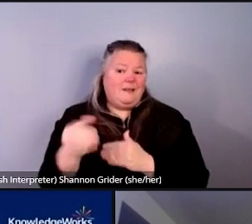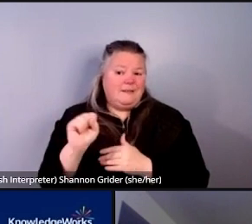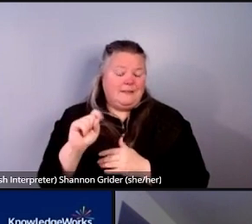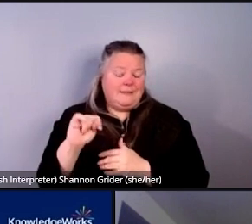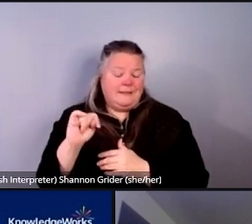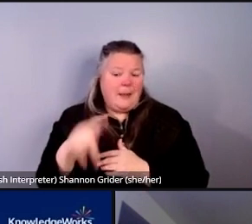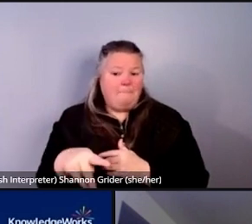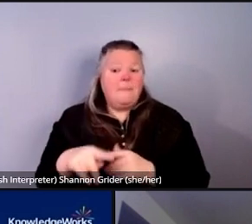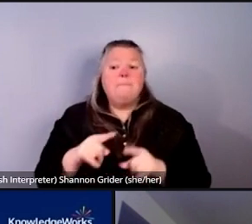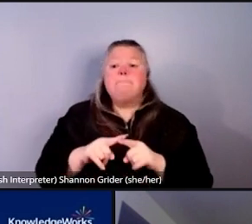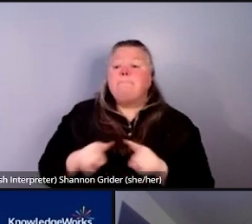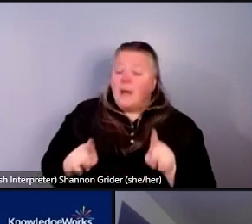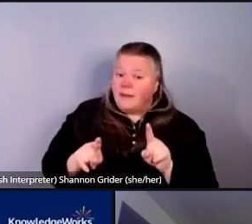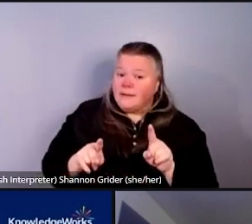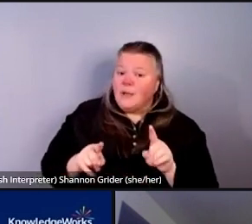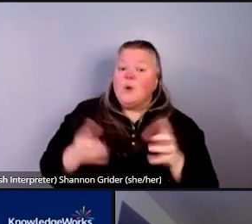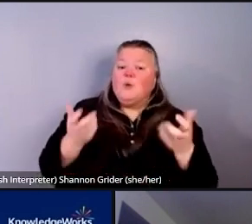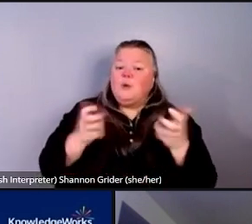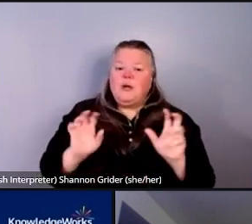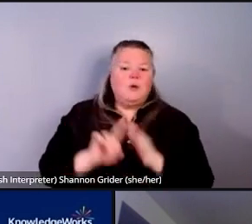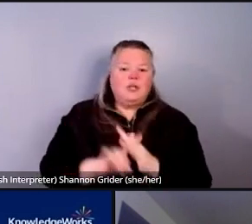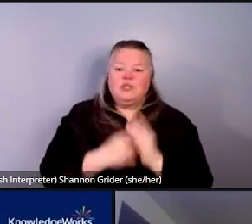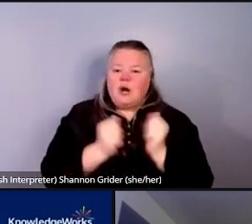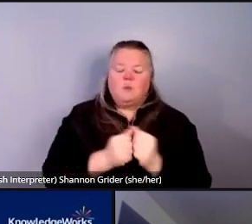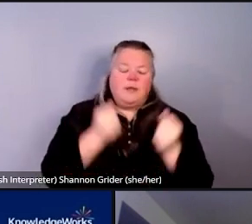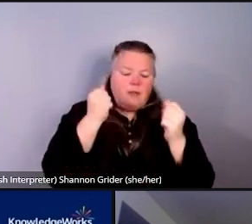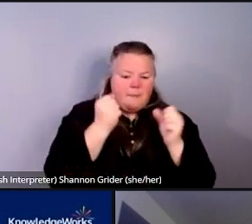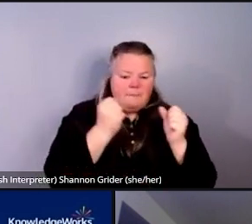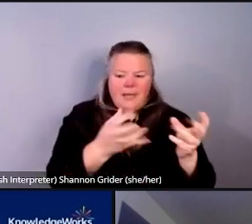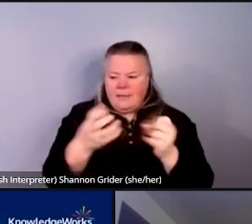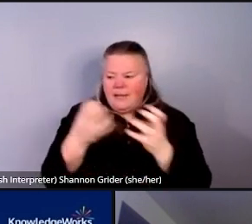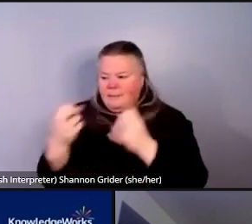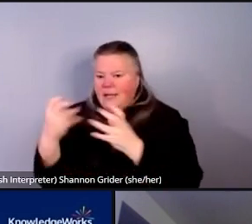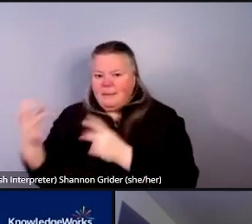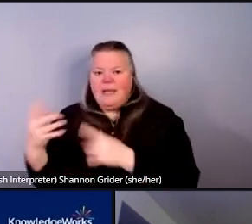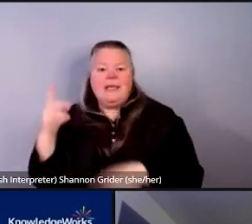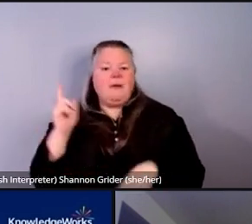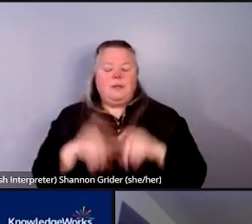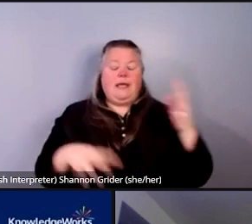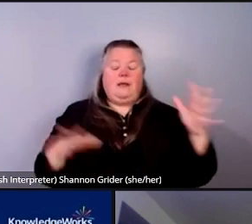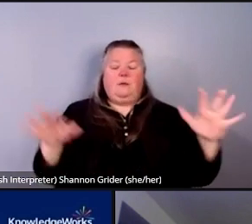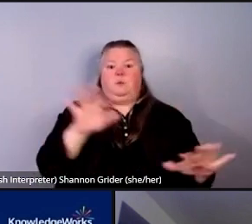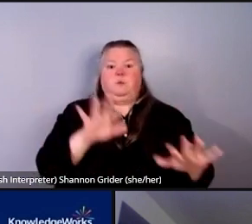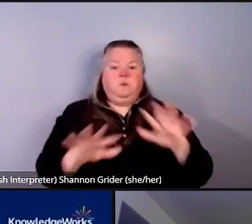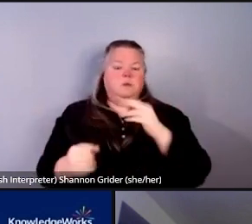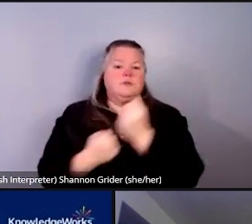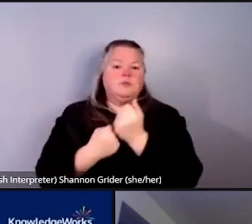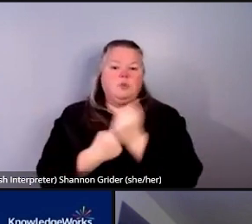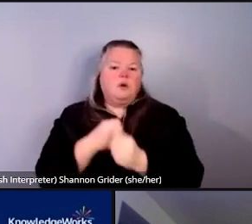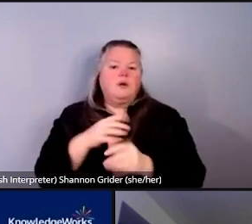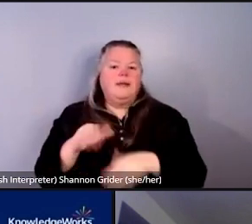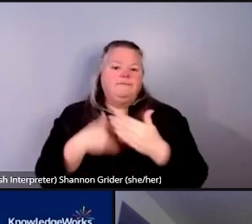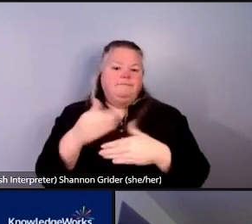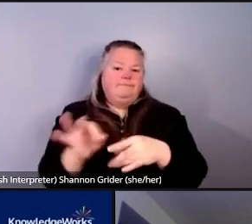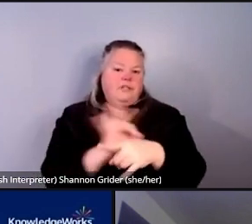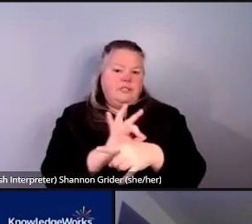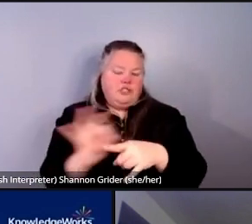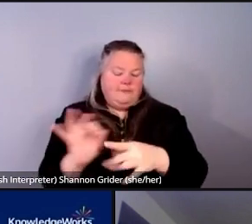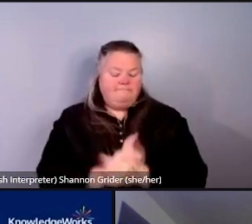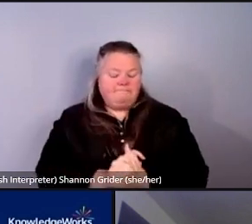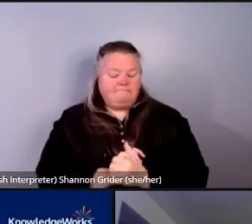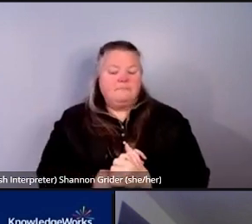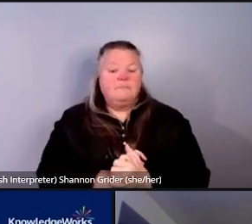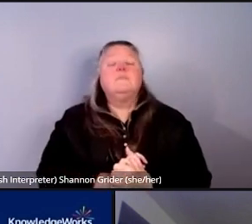don't want to have too many work groups launch at one time that we can't reasonably support. So you'll have those